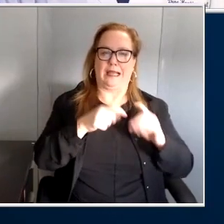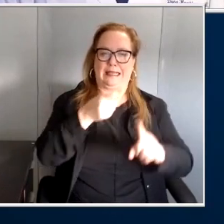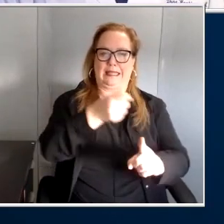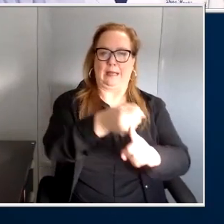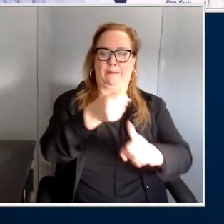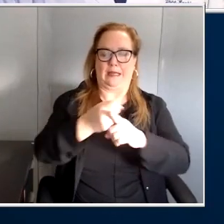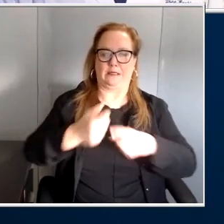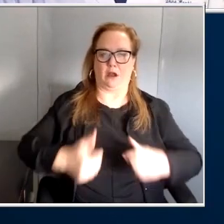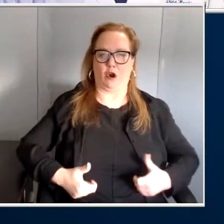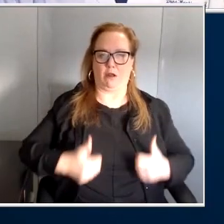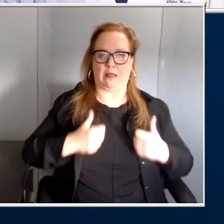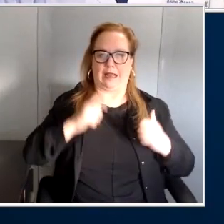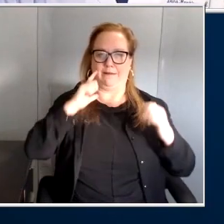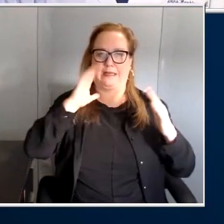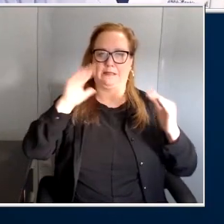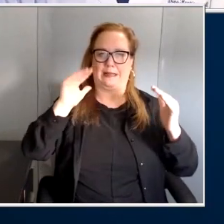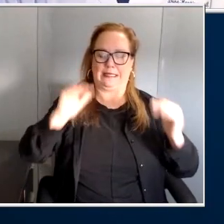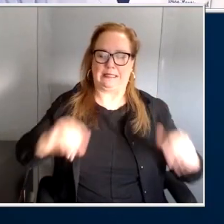life expectancy?